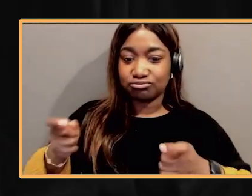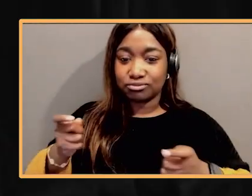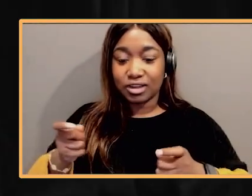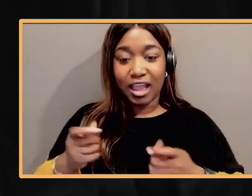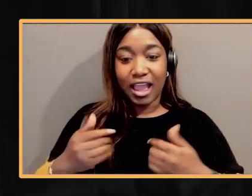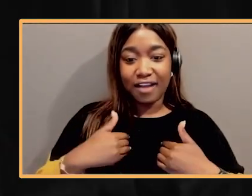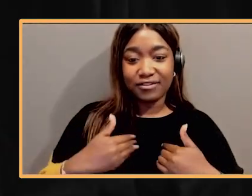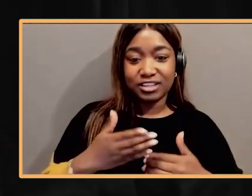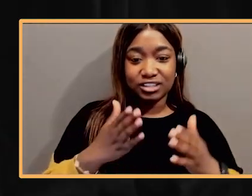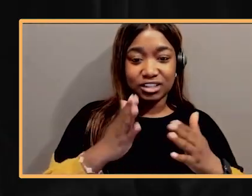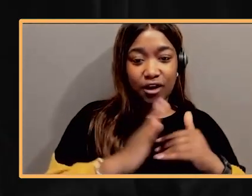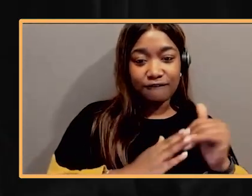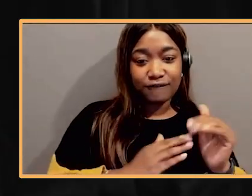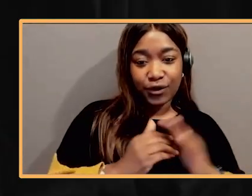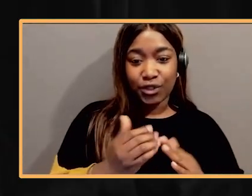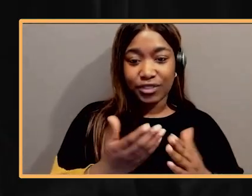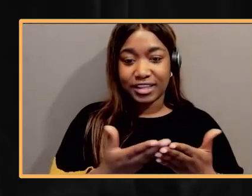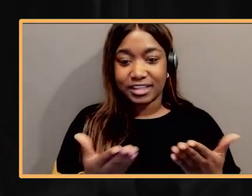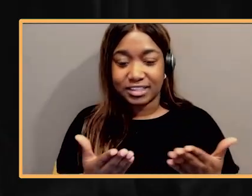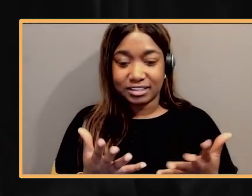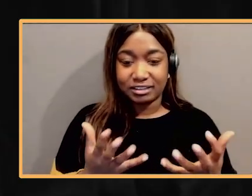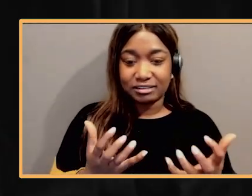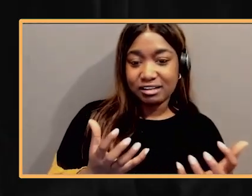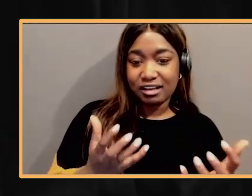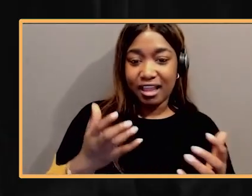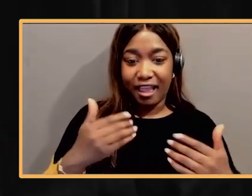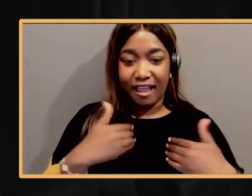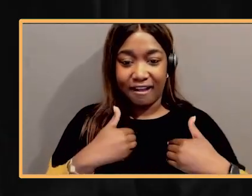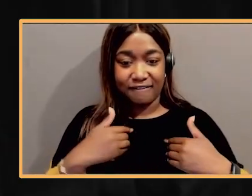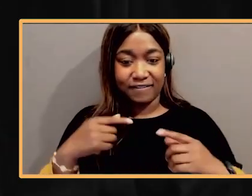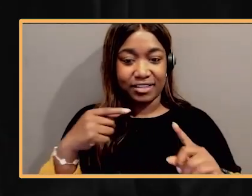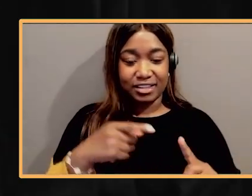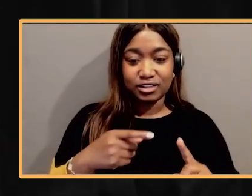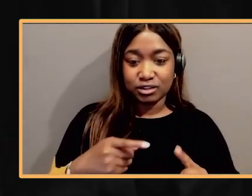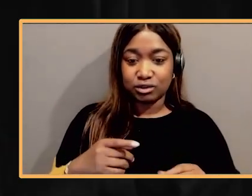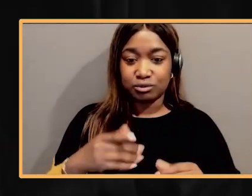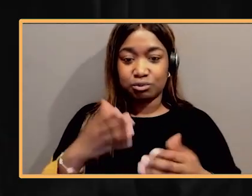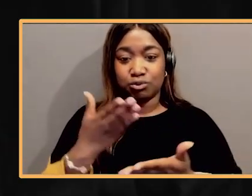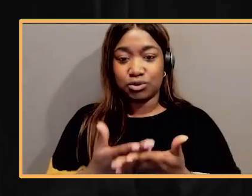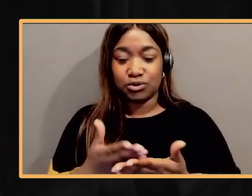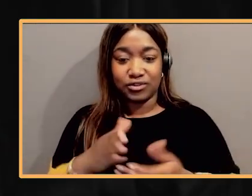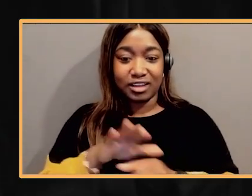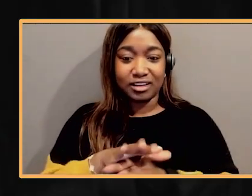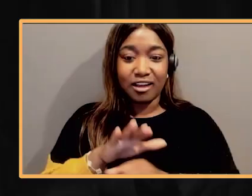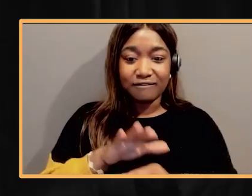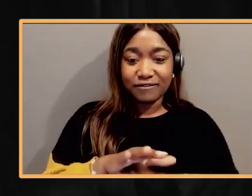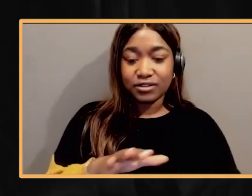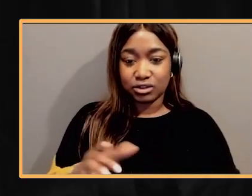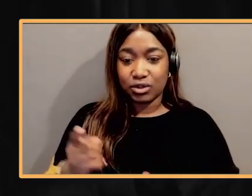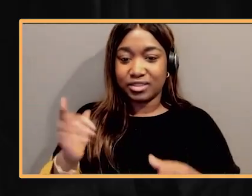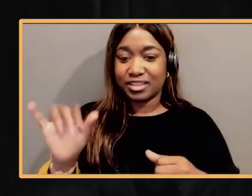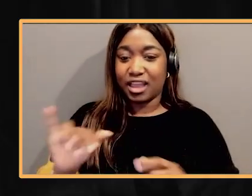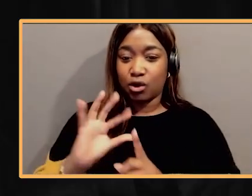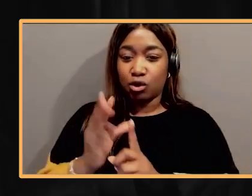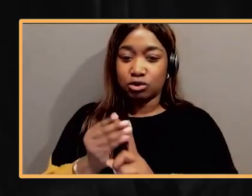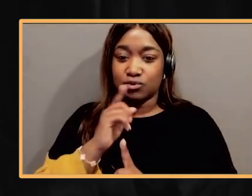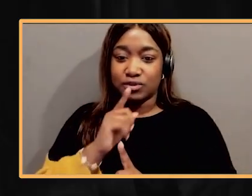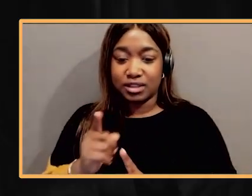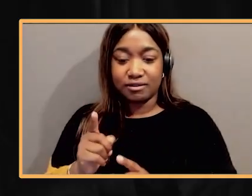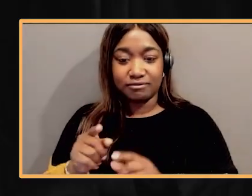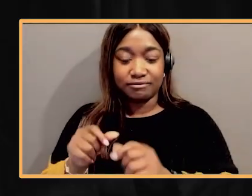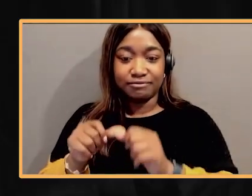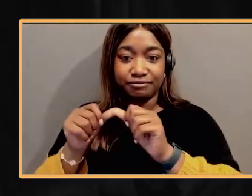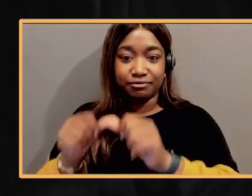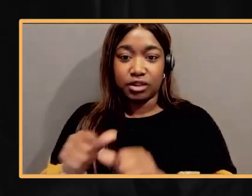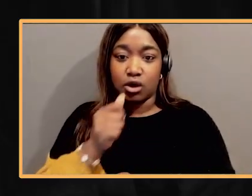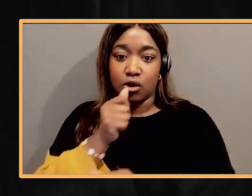this comfort, or, right? And so what we have is we just have a coping culture, ultimately, that is